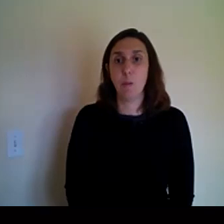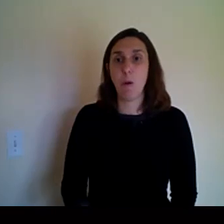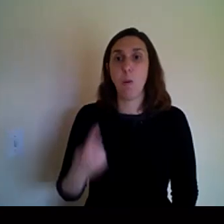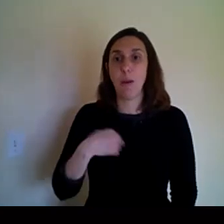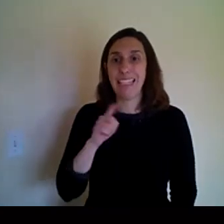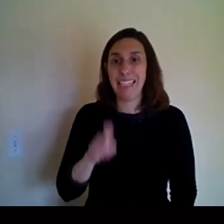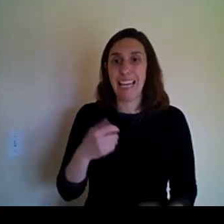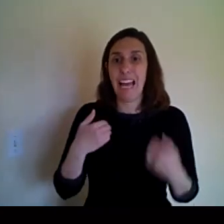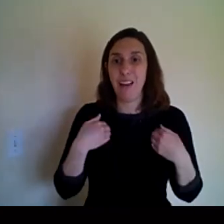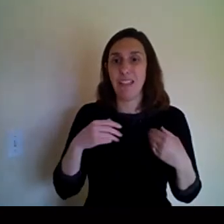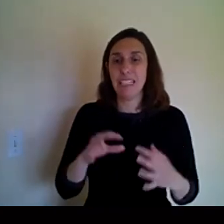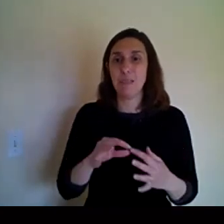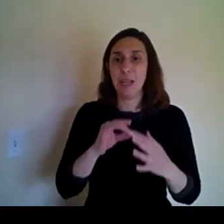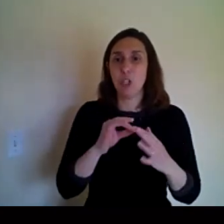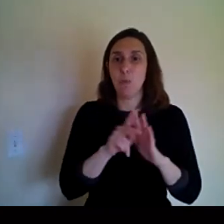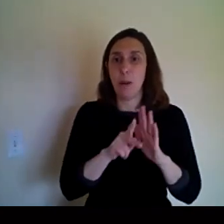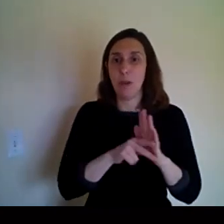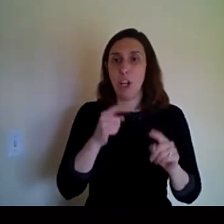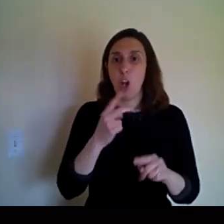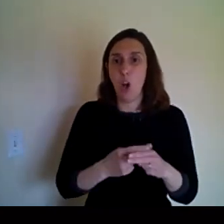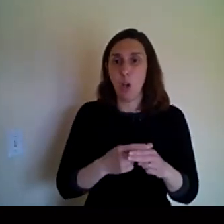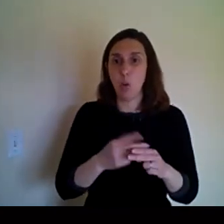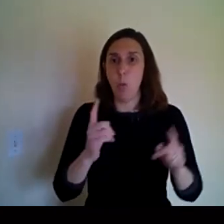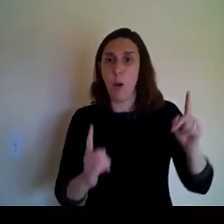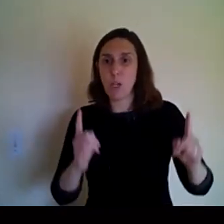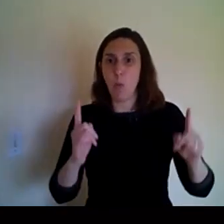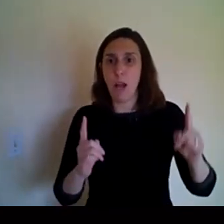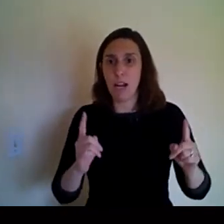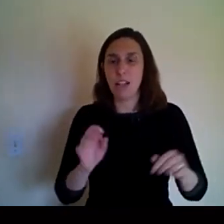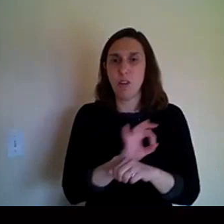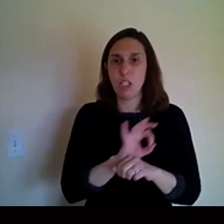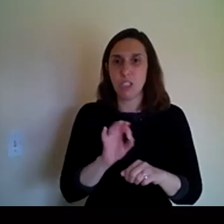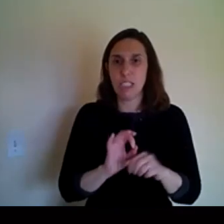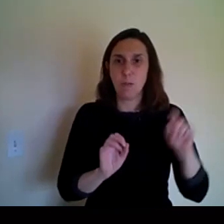one-to-one. So I'll define one-to-one. Our functions need to be one-to-one.